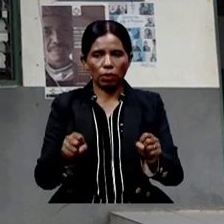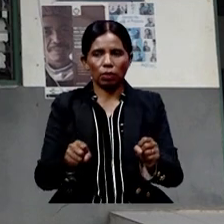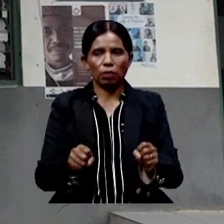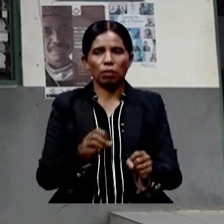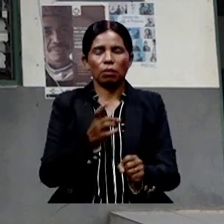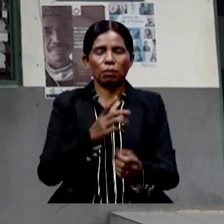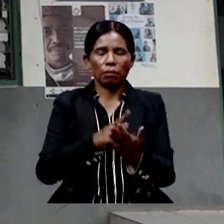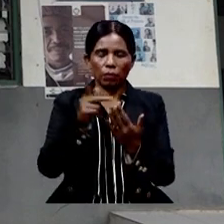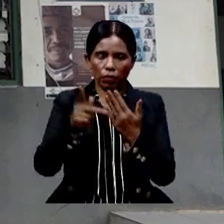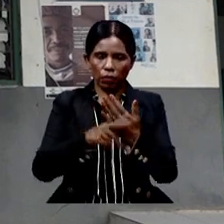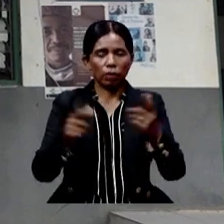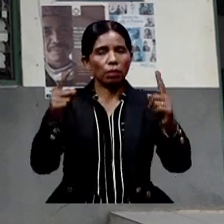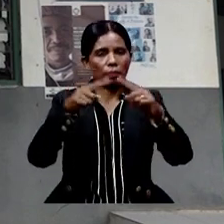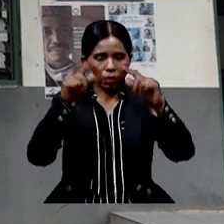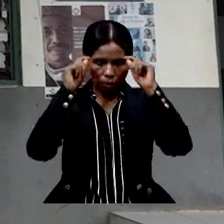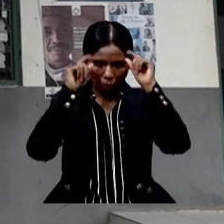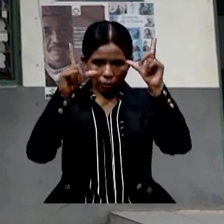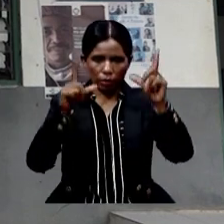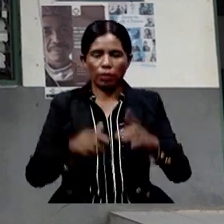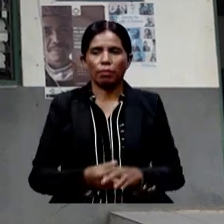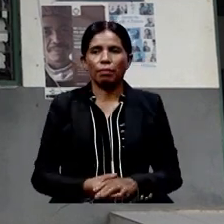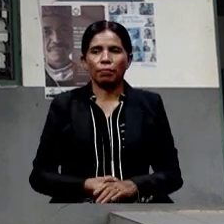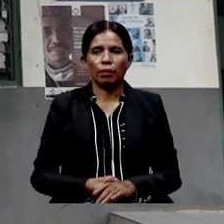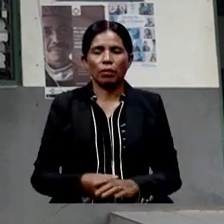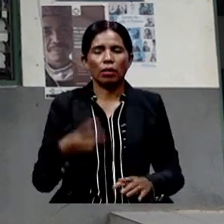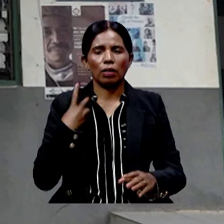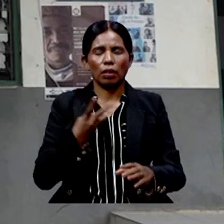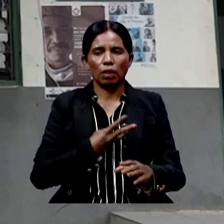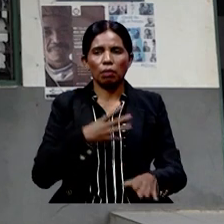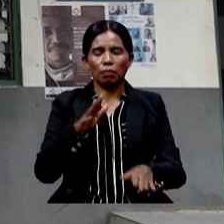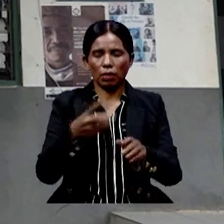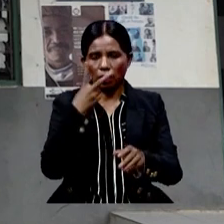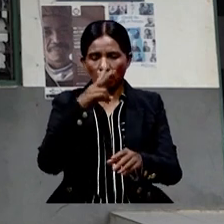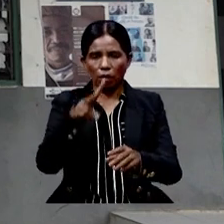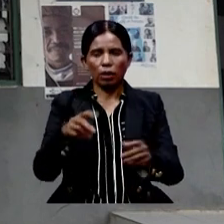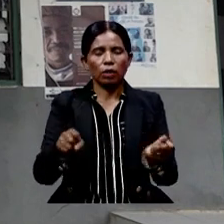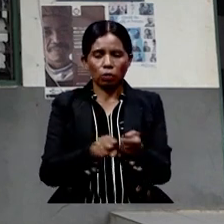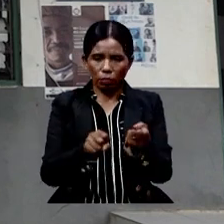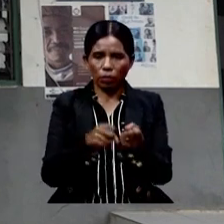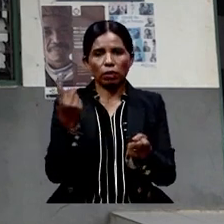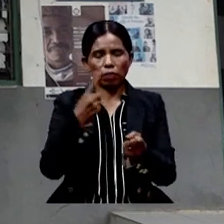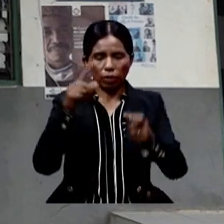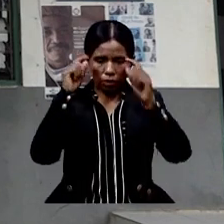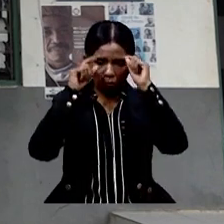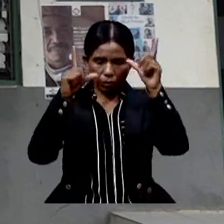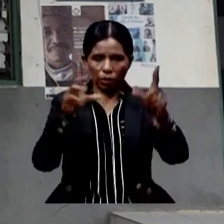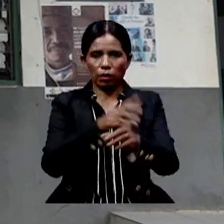program for Timor-Leste. And we will stay in touch with Timor-Leste to